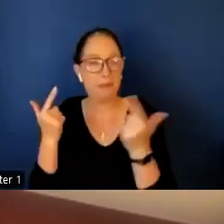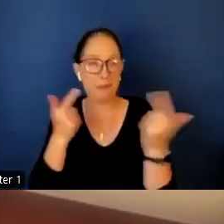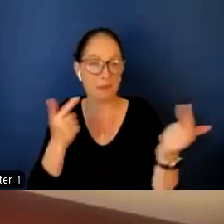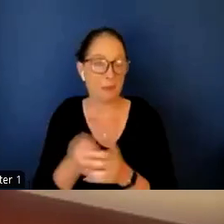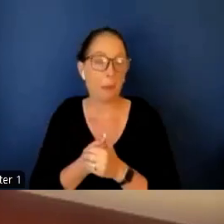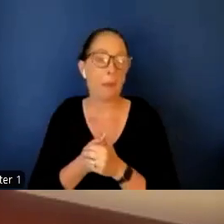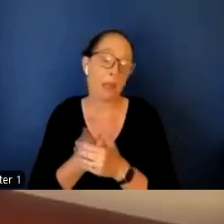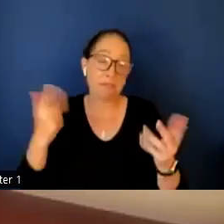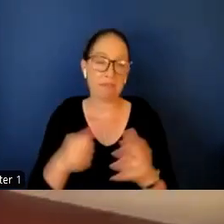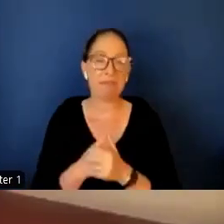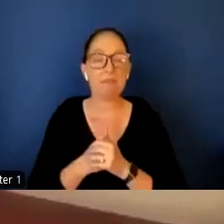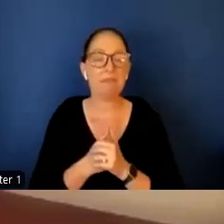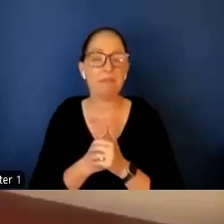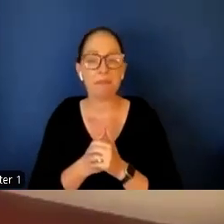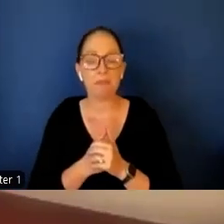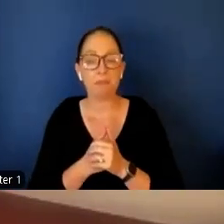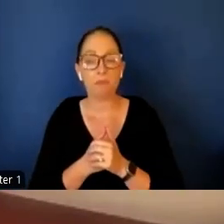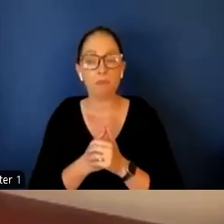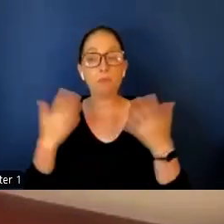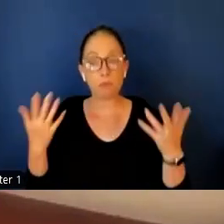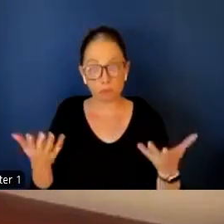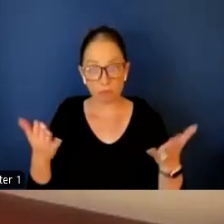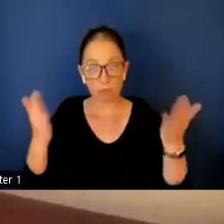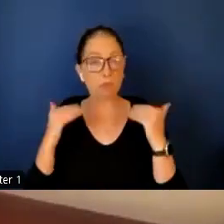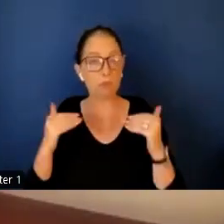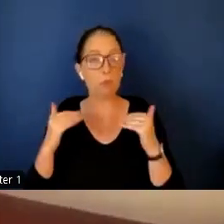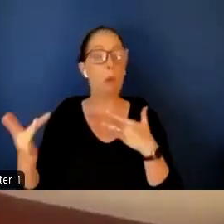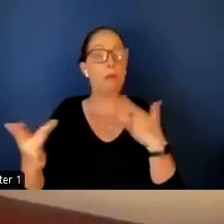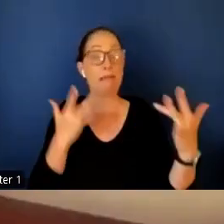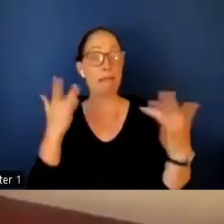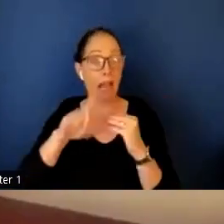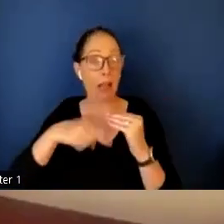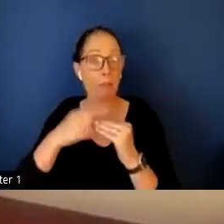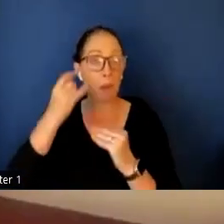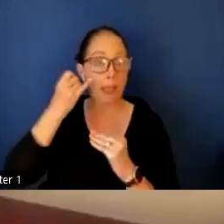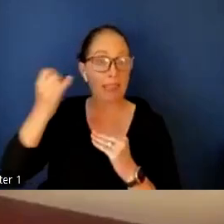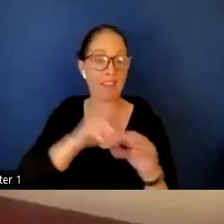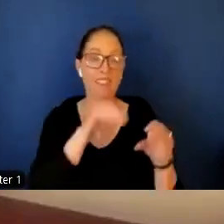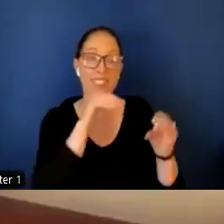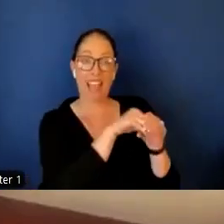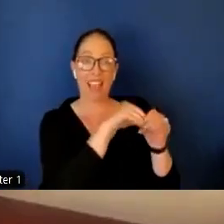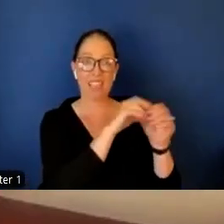So there's that. We were really excited about the idea of savings,